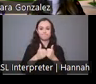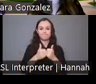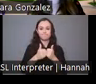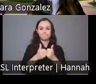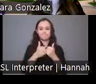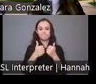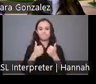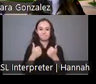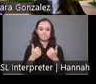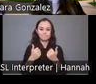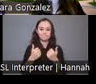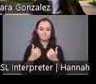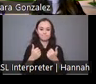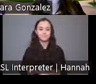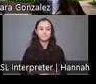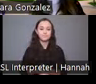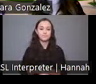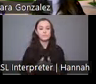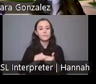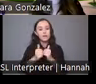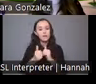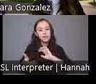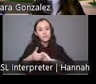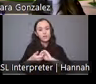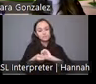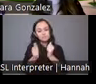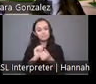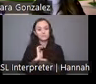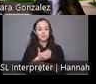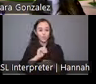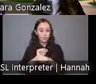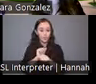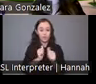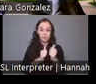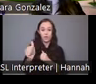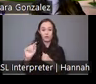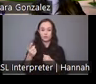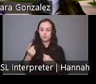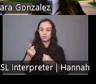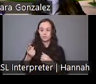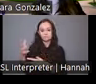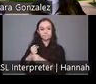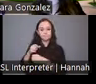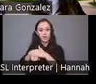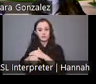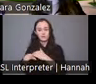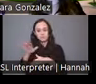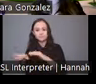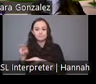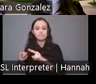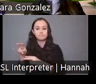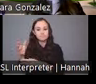scientific progress. Collaboration change our work beyond just getting access to indigenous knowledge and data.